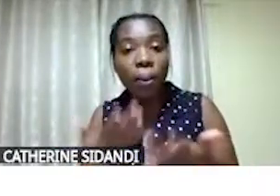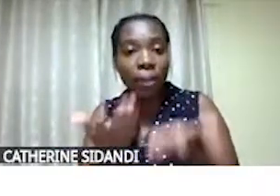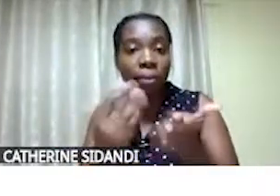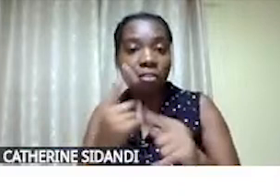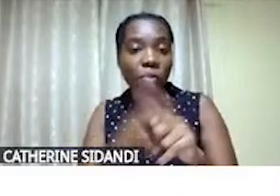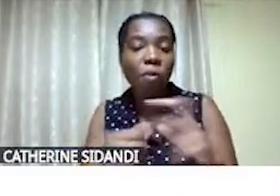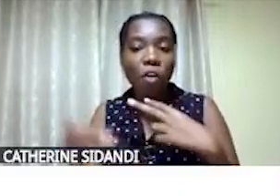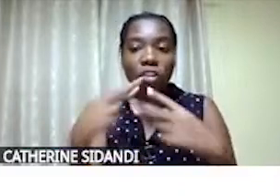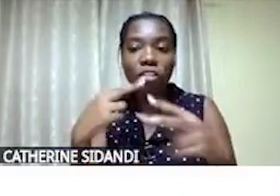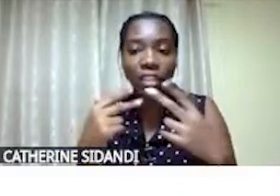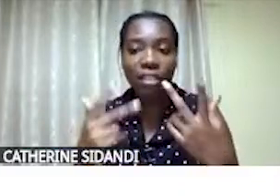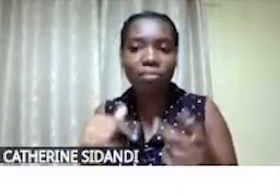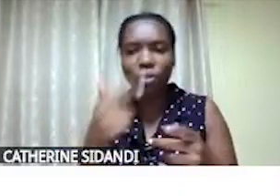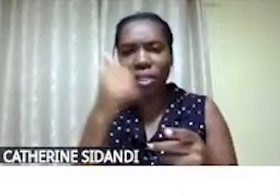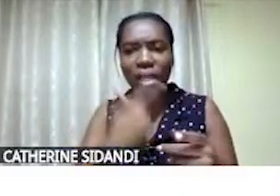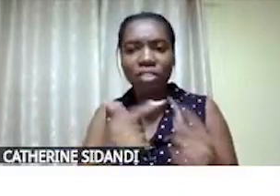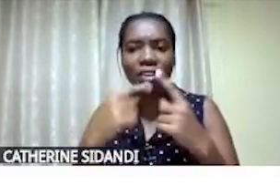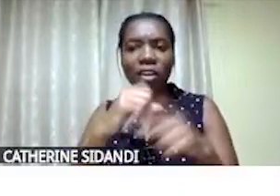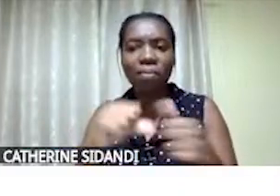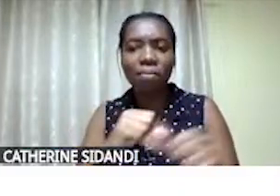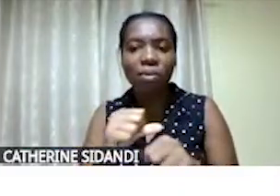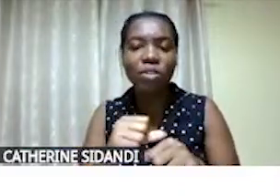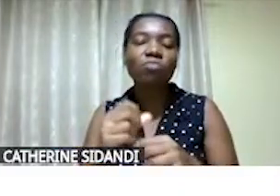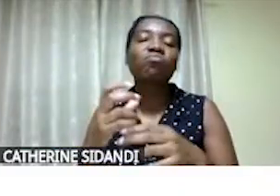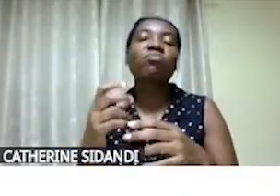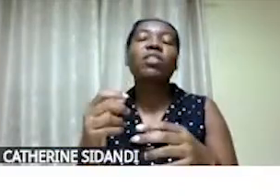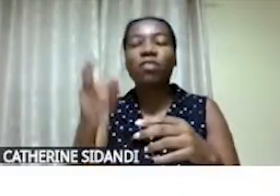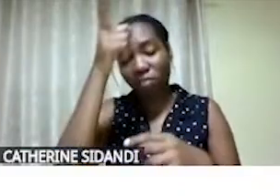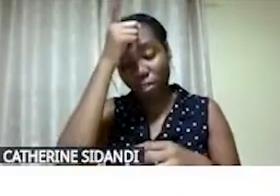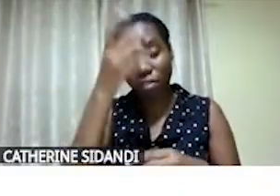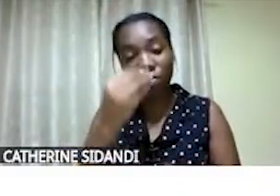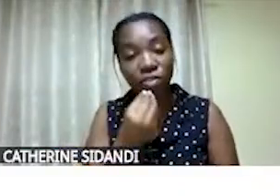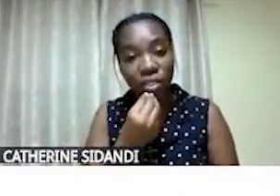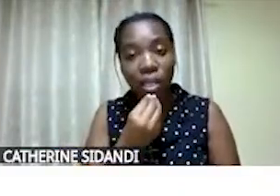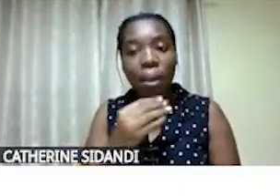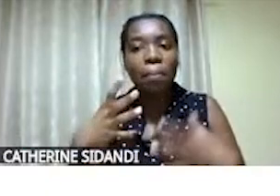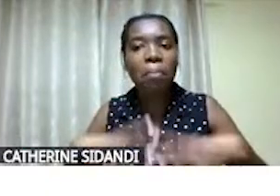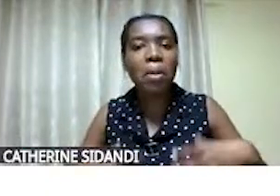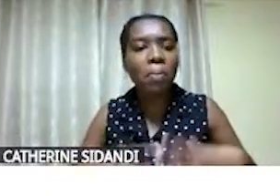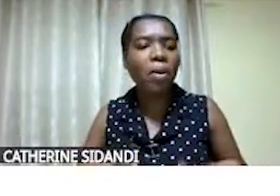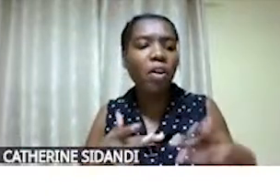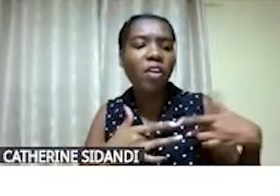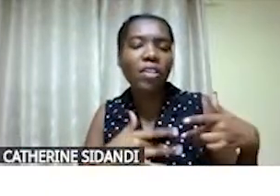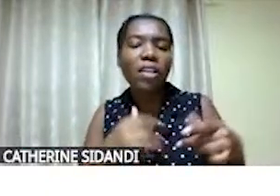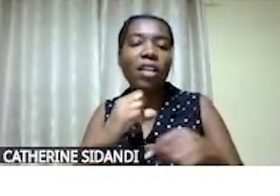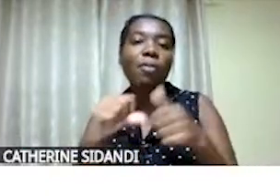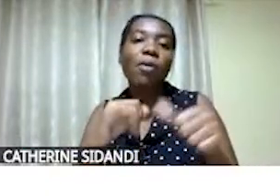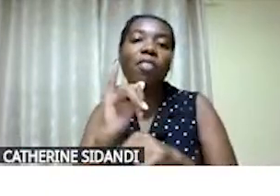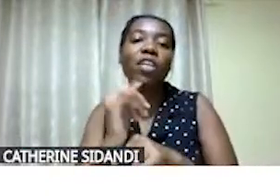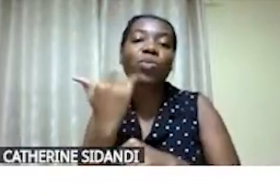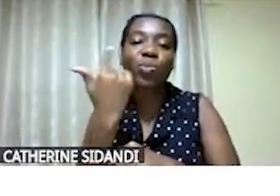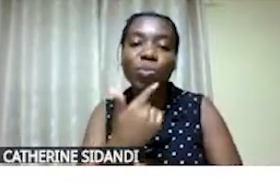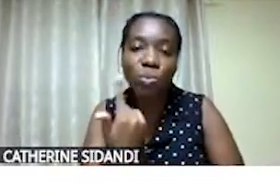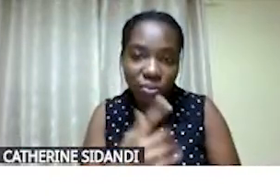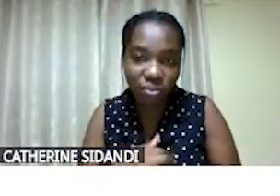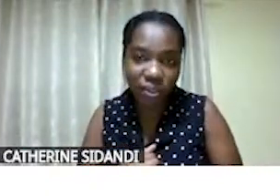about organic meals. Who is very concerned about organic meals? If, for instance,